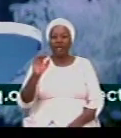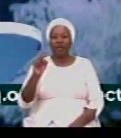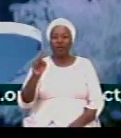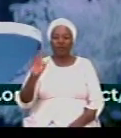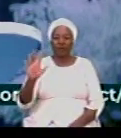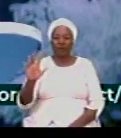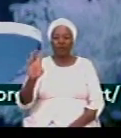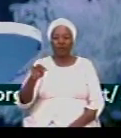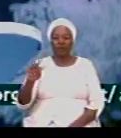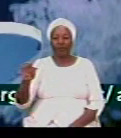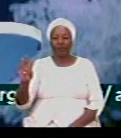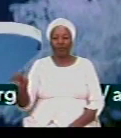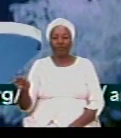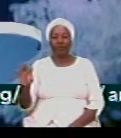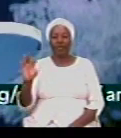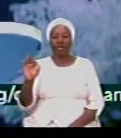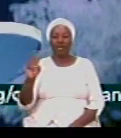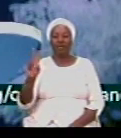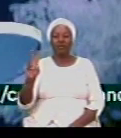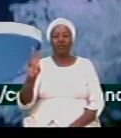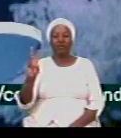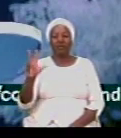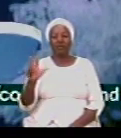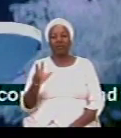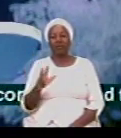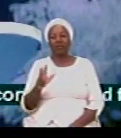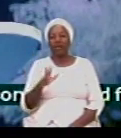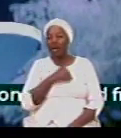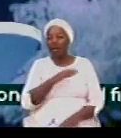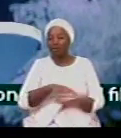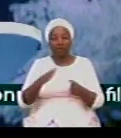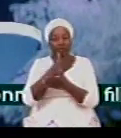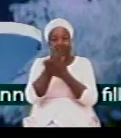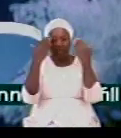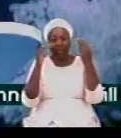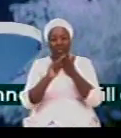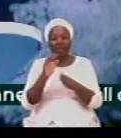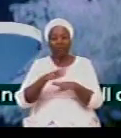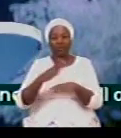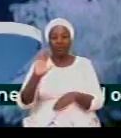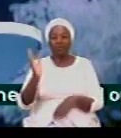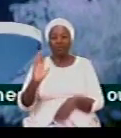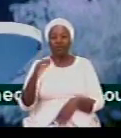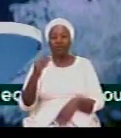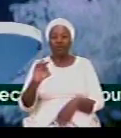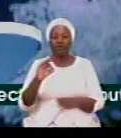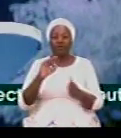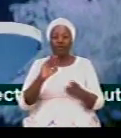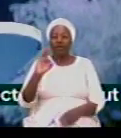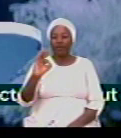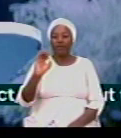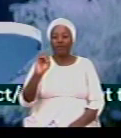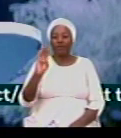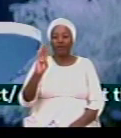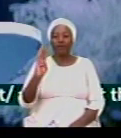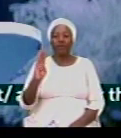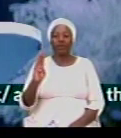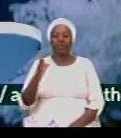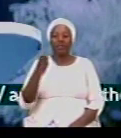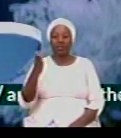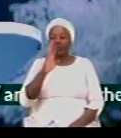And don't forget that on the 5th of February, there will be an online banquet for all those who have surrendered to